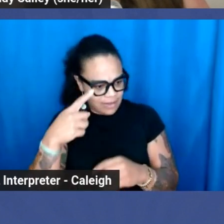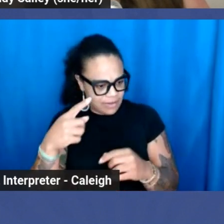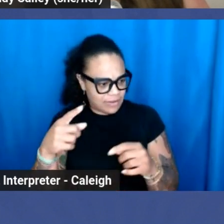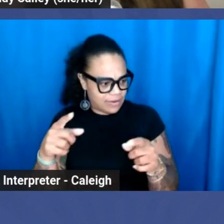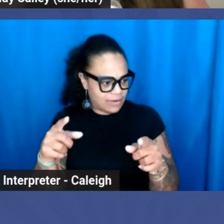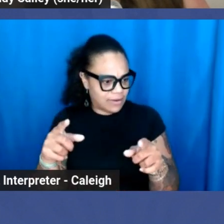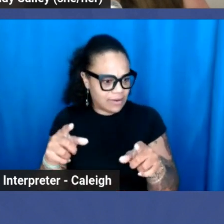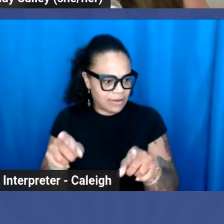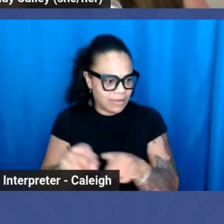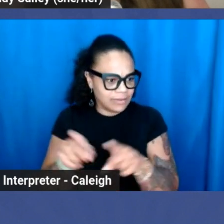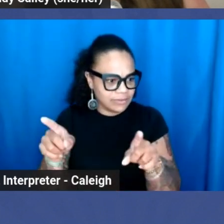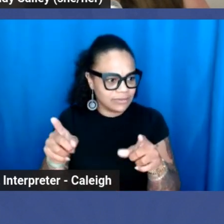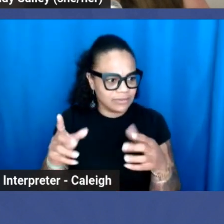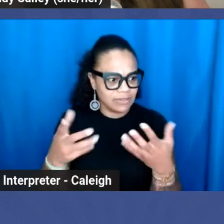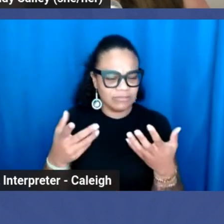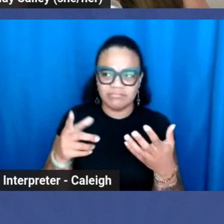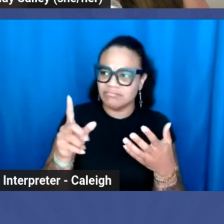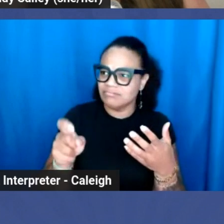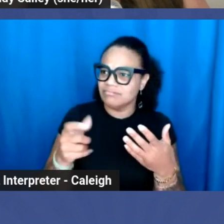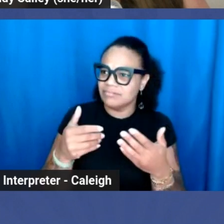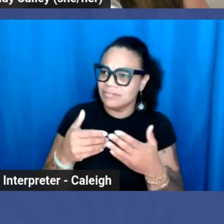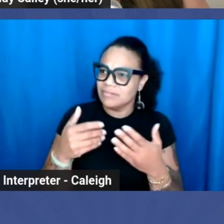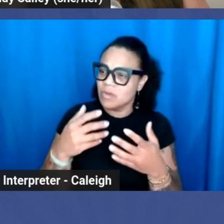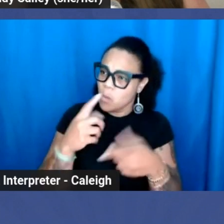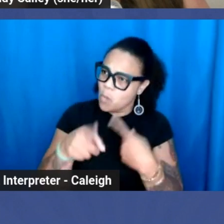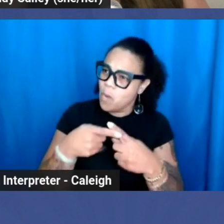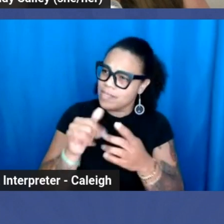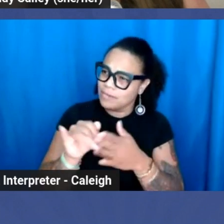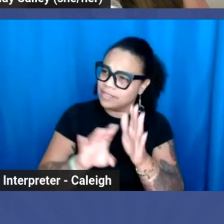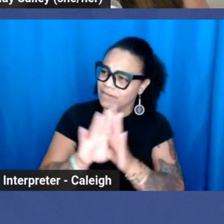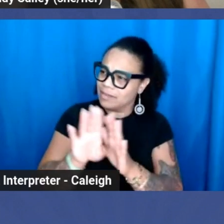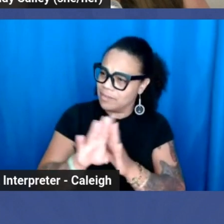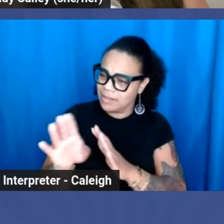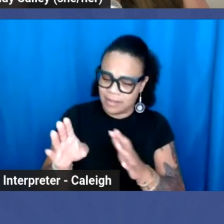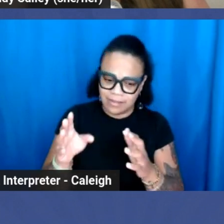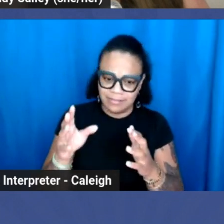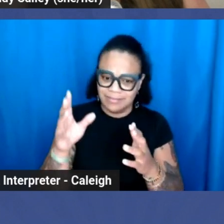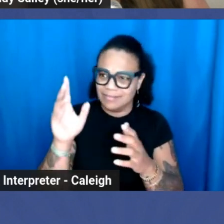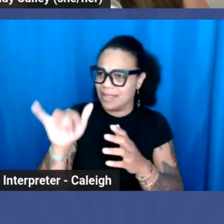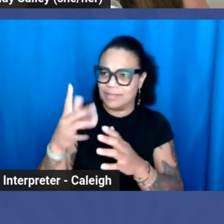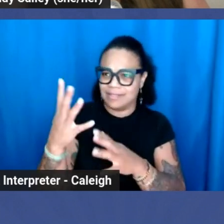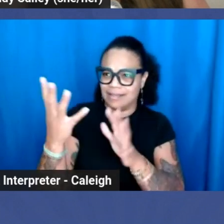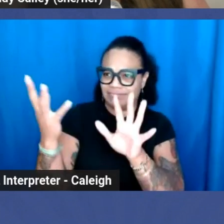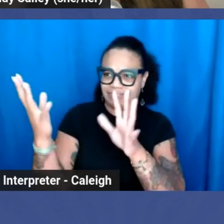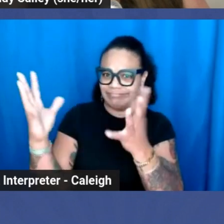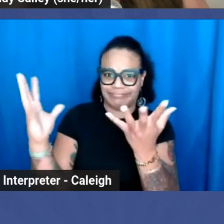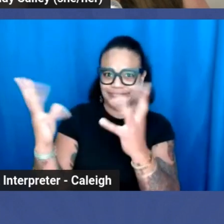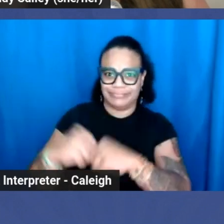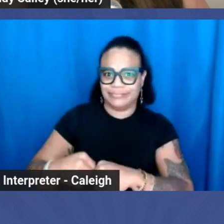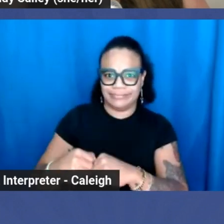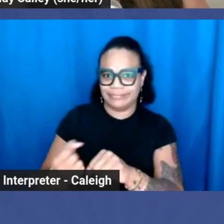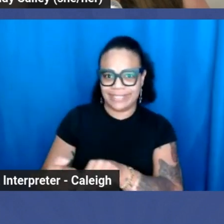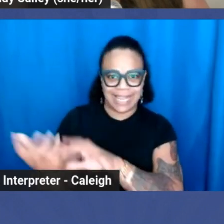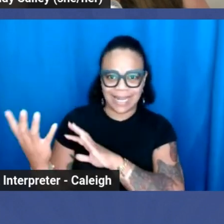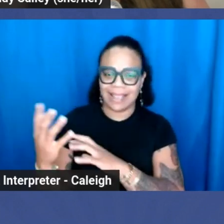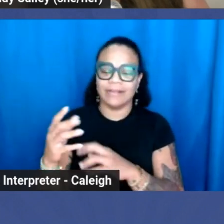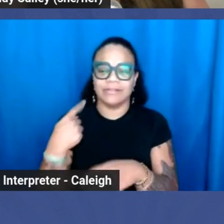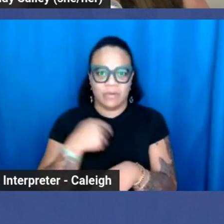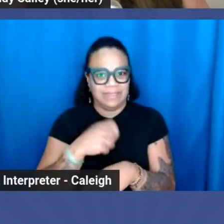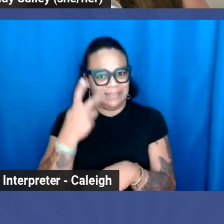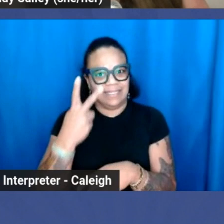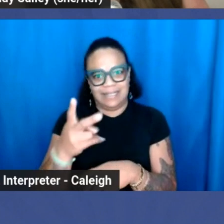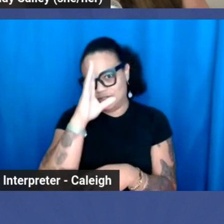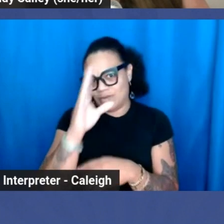handles at some point in the next, you know, as it was coming into effect, got taken down at some point. So we see a direct impact of